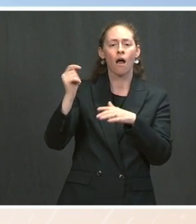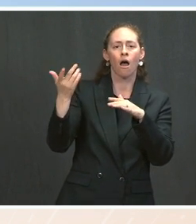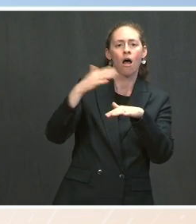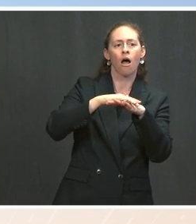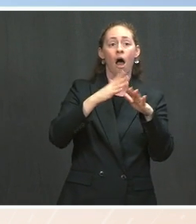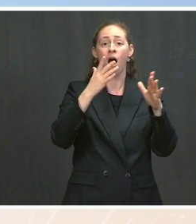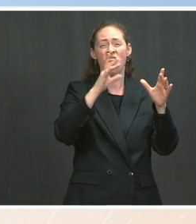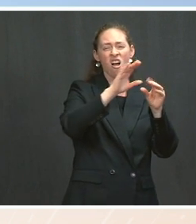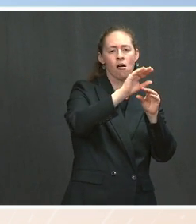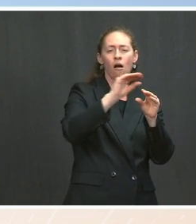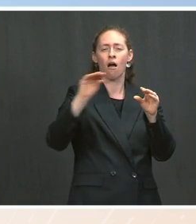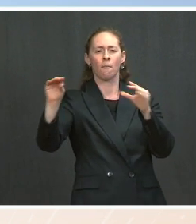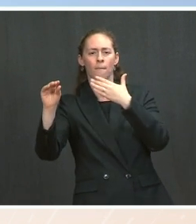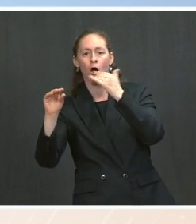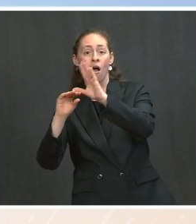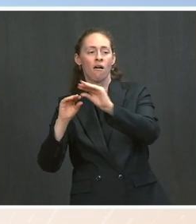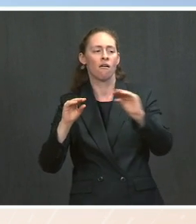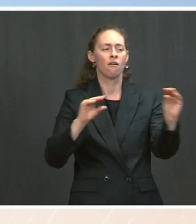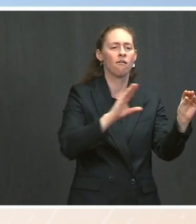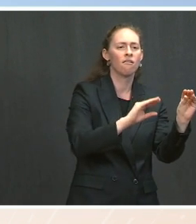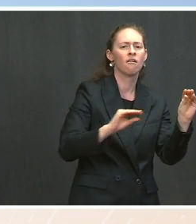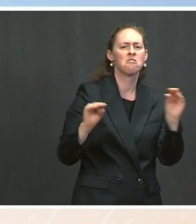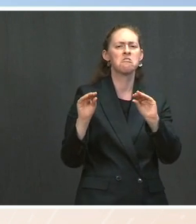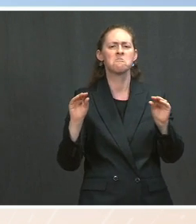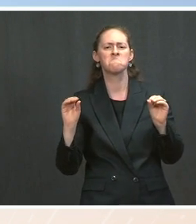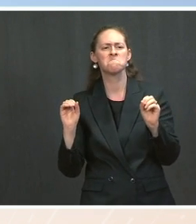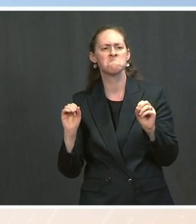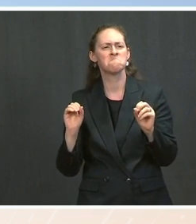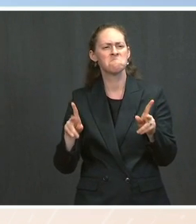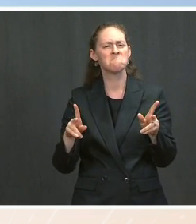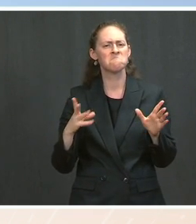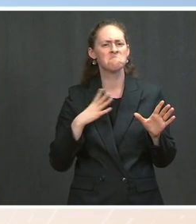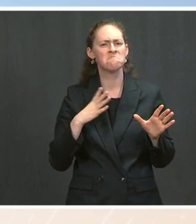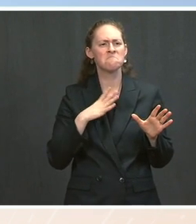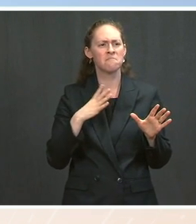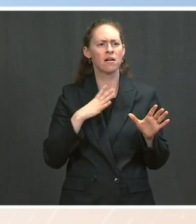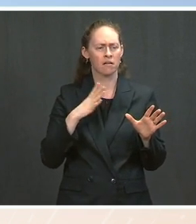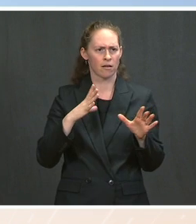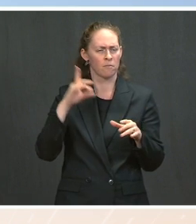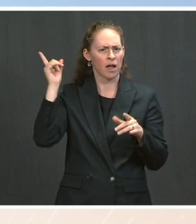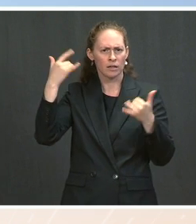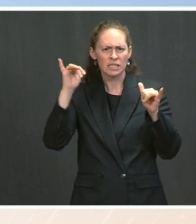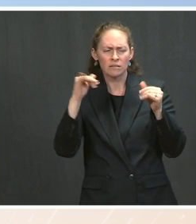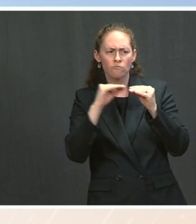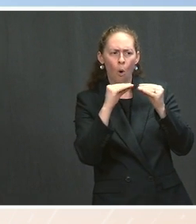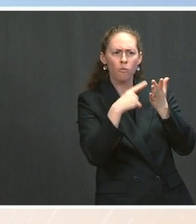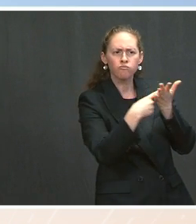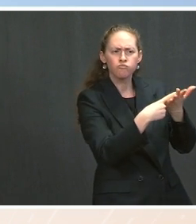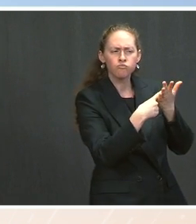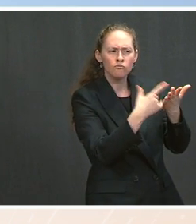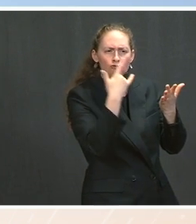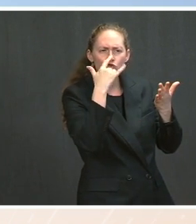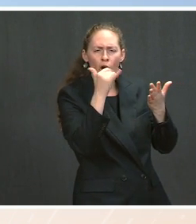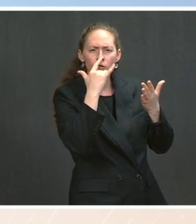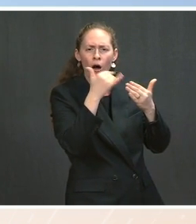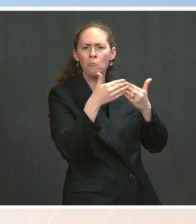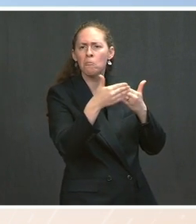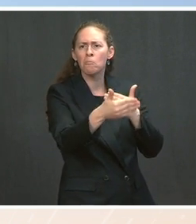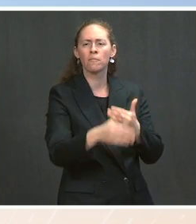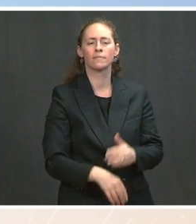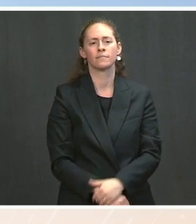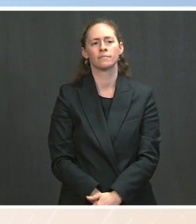that, obviously he'll continue to press for these in the months ahead. And the original proposal had pretty ambitious plans